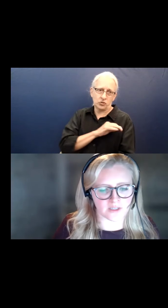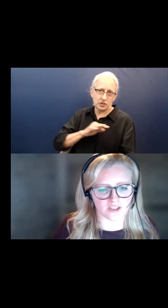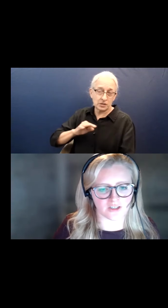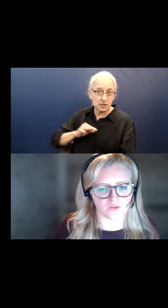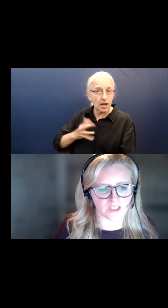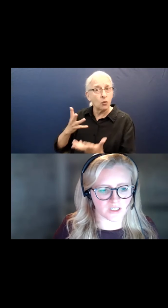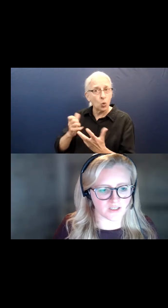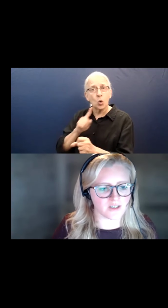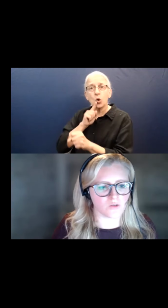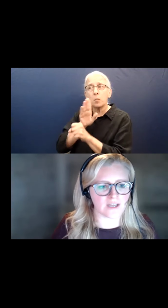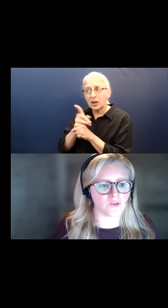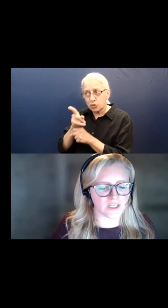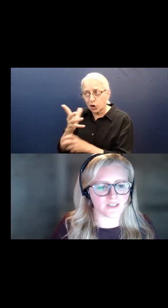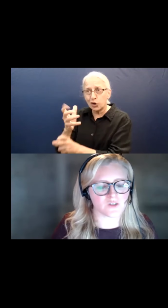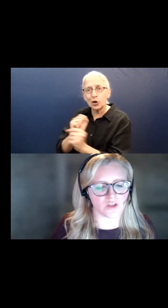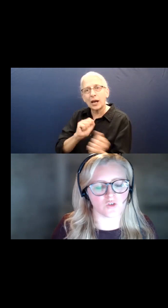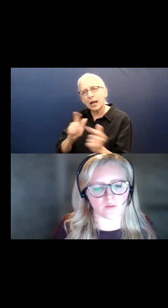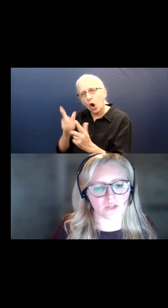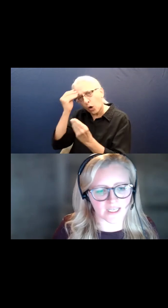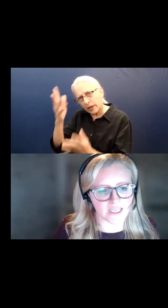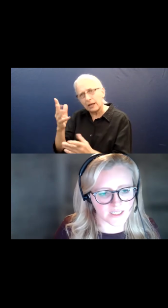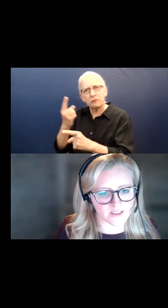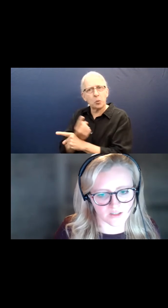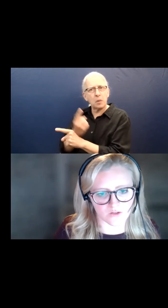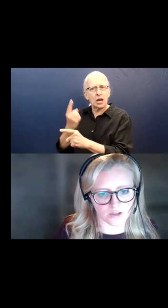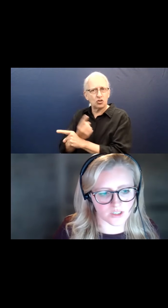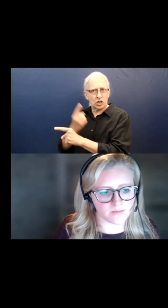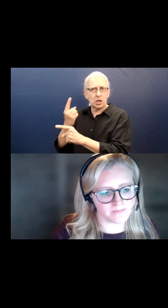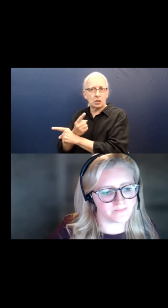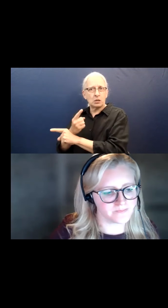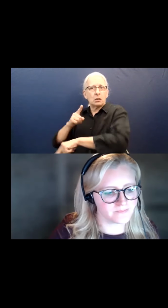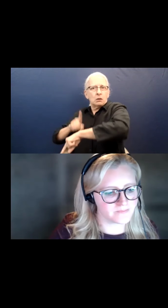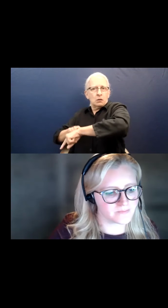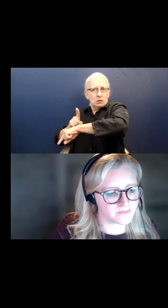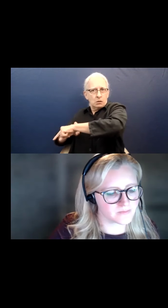the information you need when you need it so that you can plan ahead in construction.